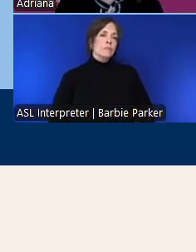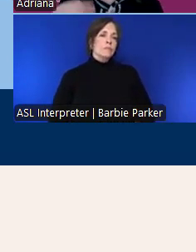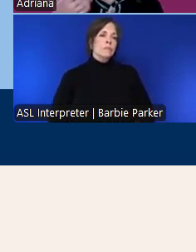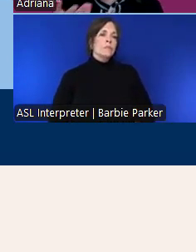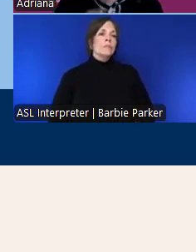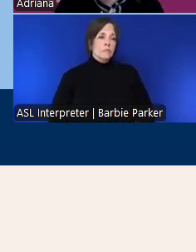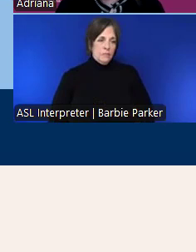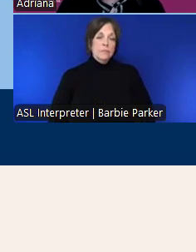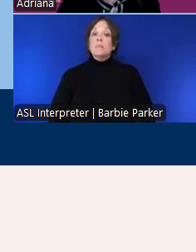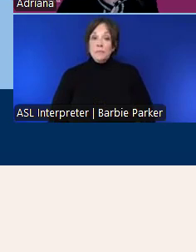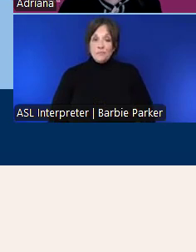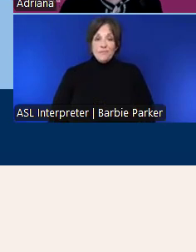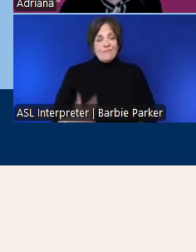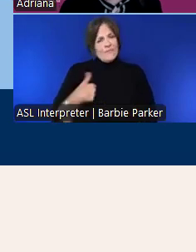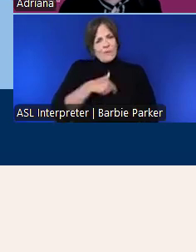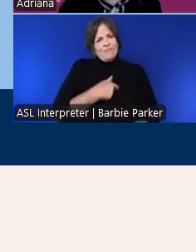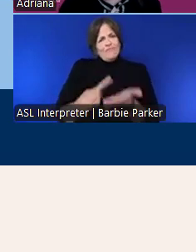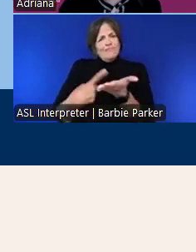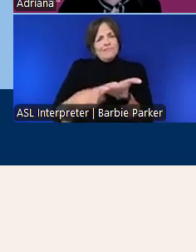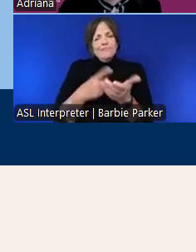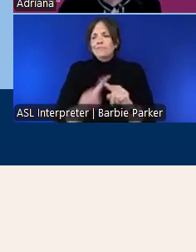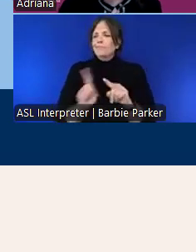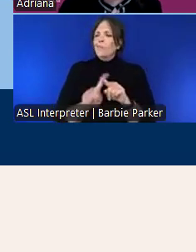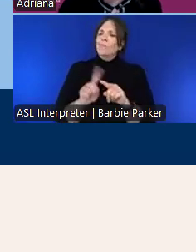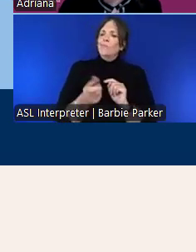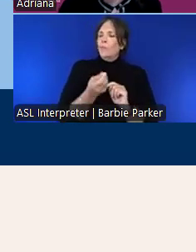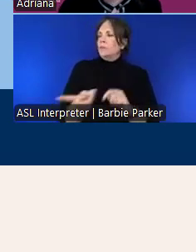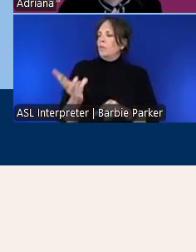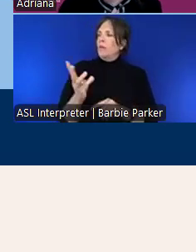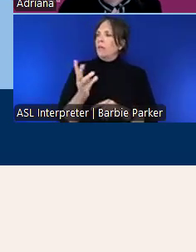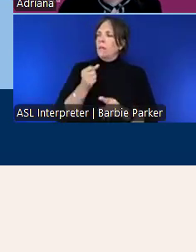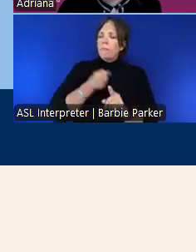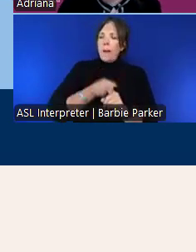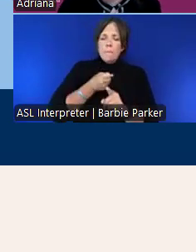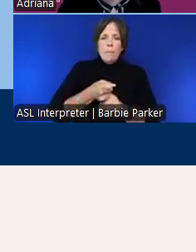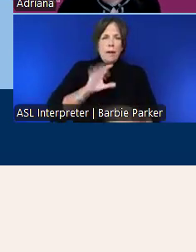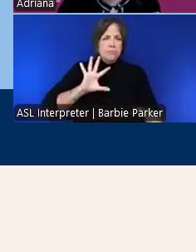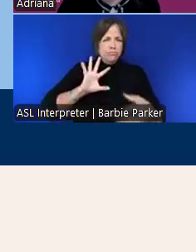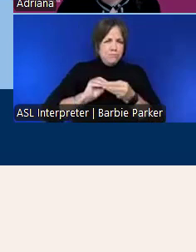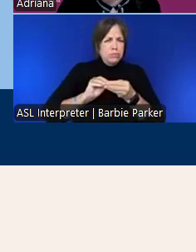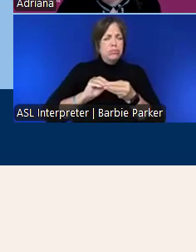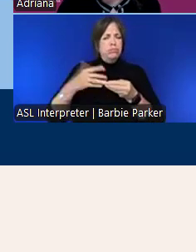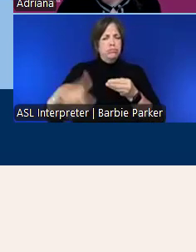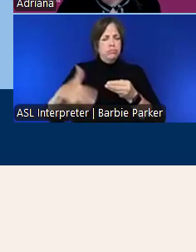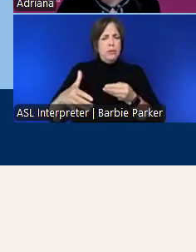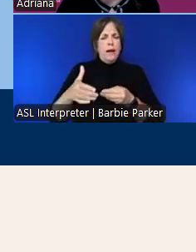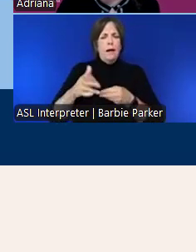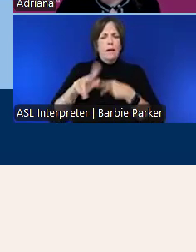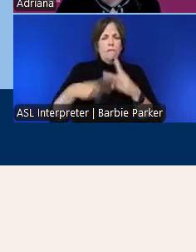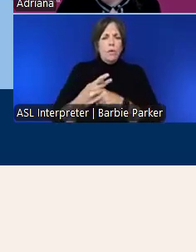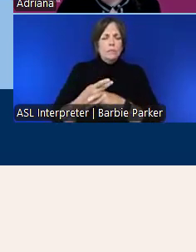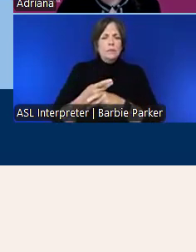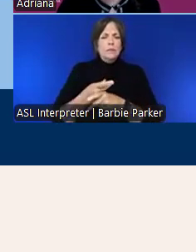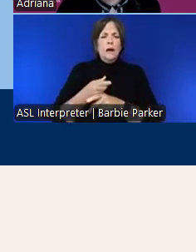So again, we've been talking about the multiple compounding forms of abuse. Khalid's used the word lifetime